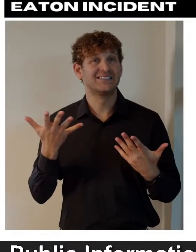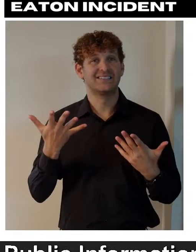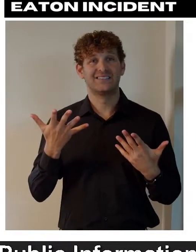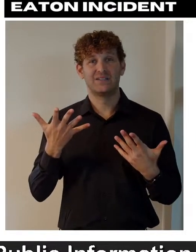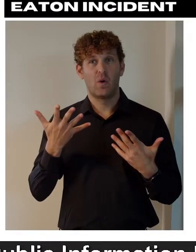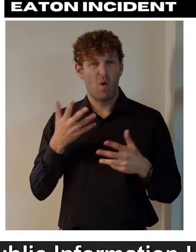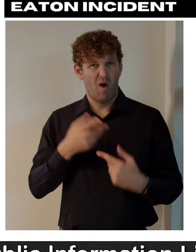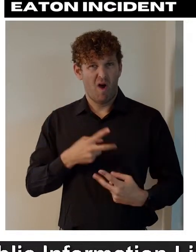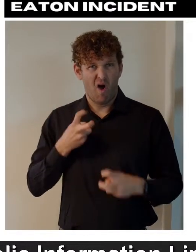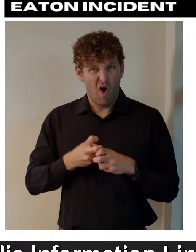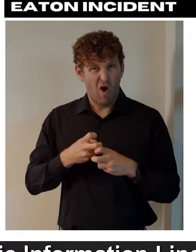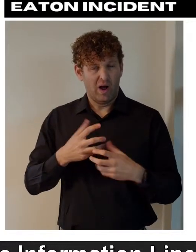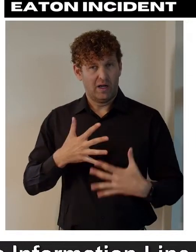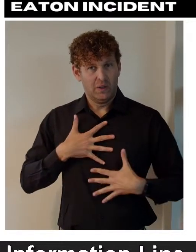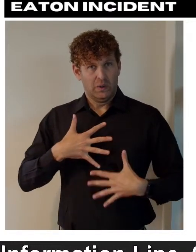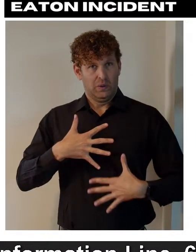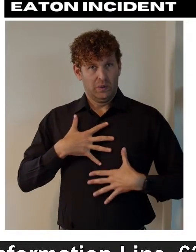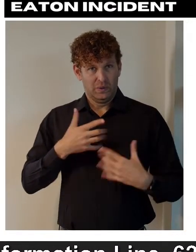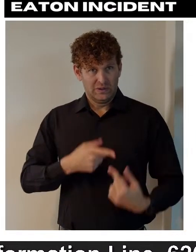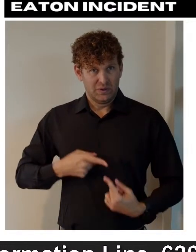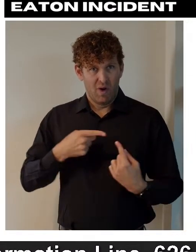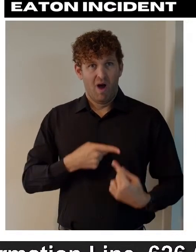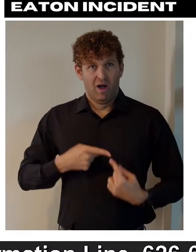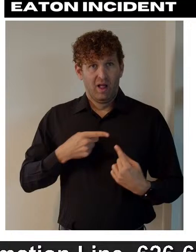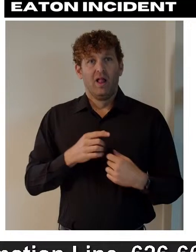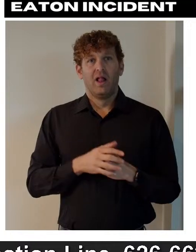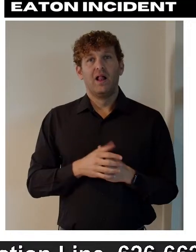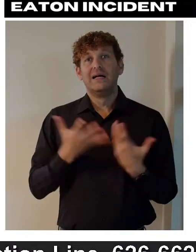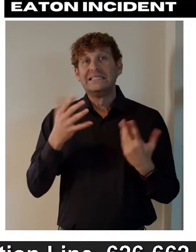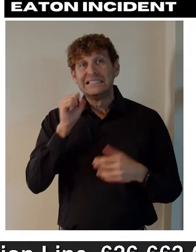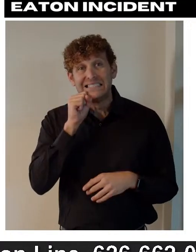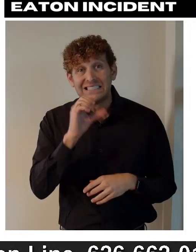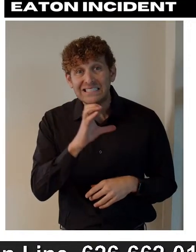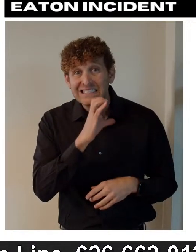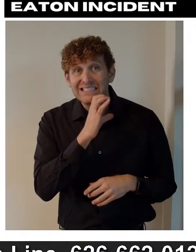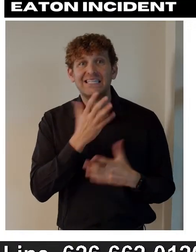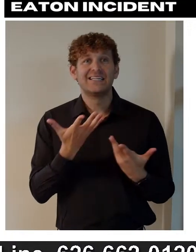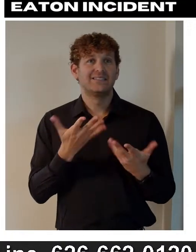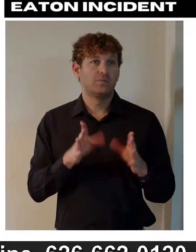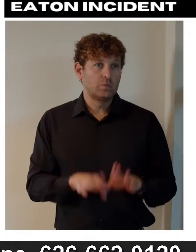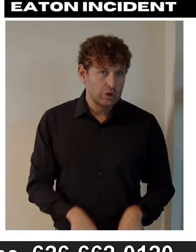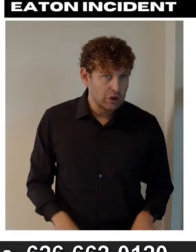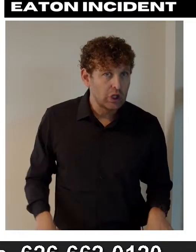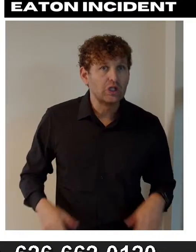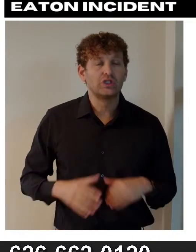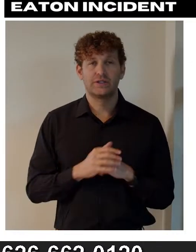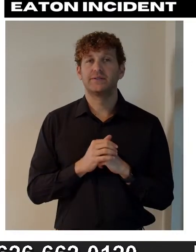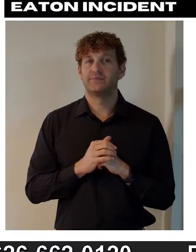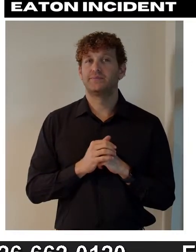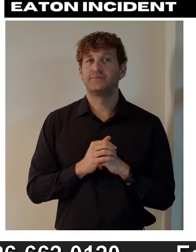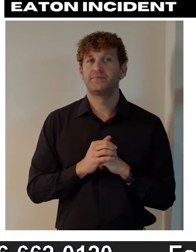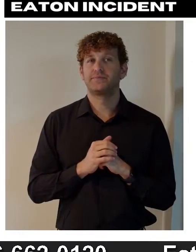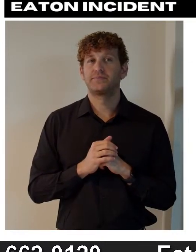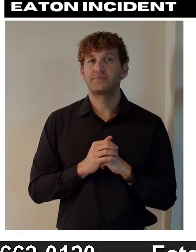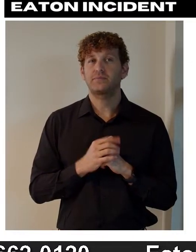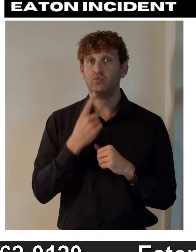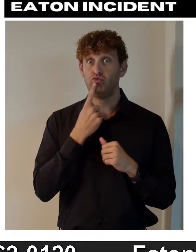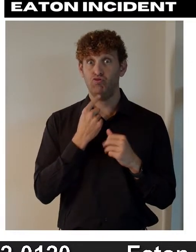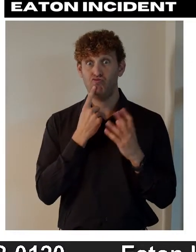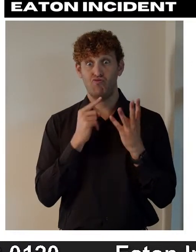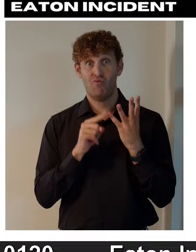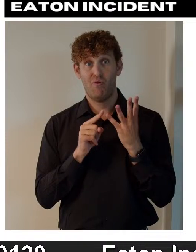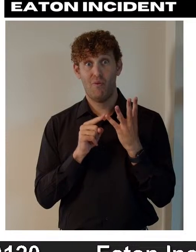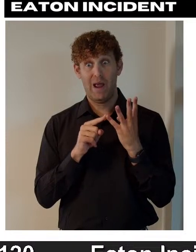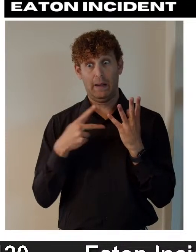We also have issues with our elderly and children when that orange color shows up. When you start to see reds and purples